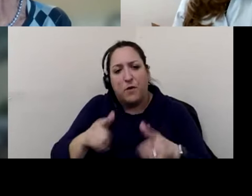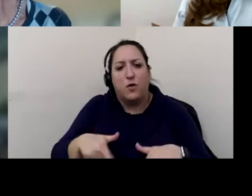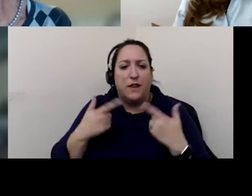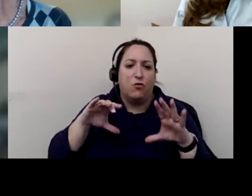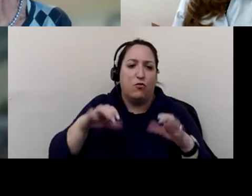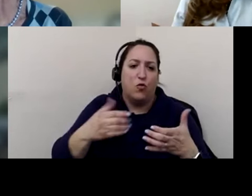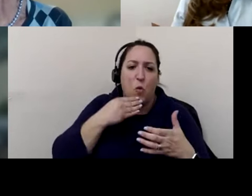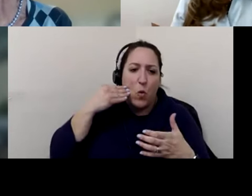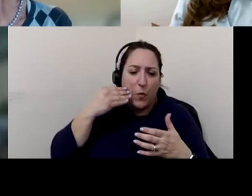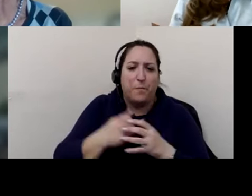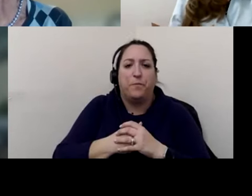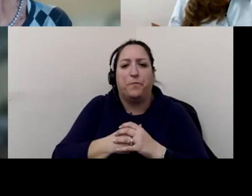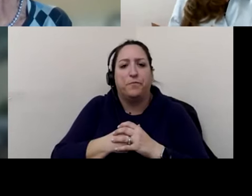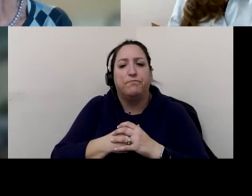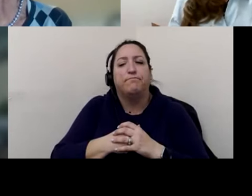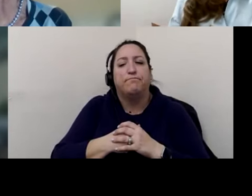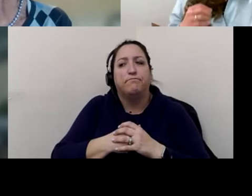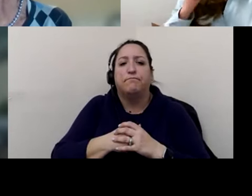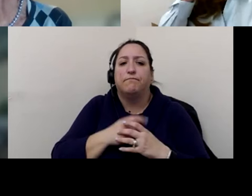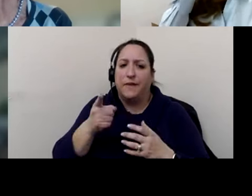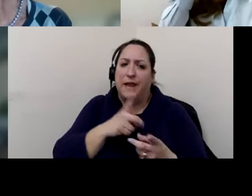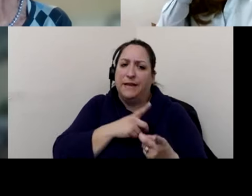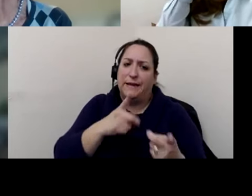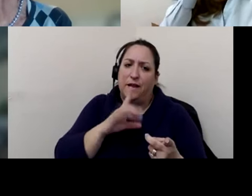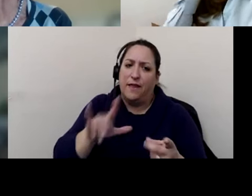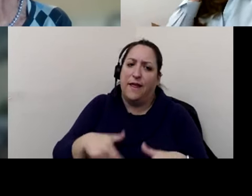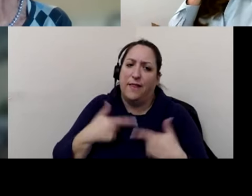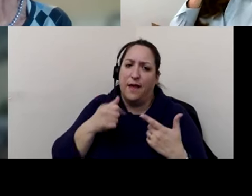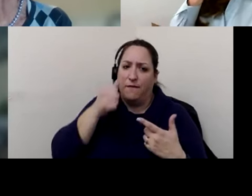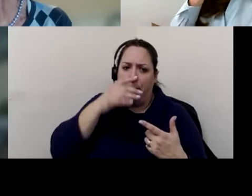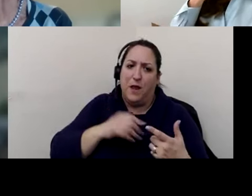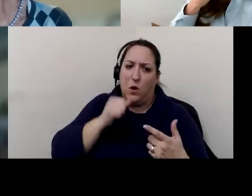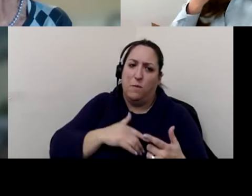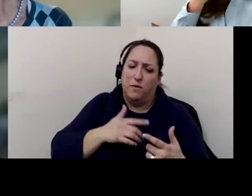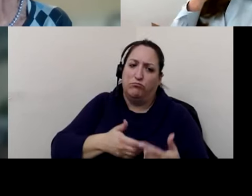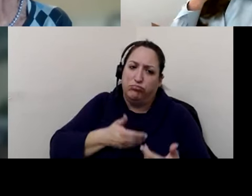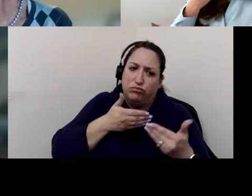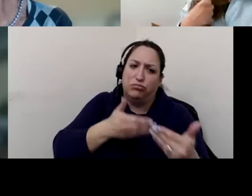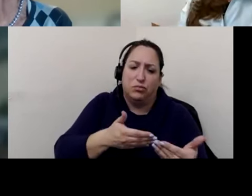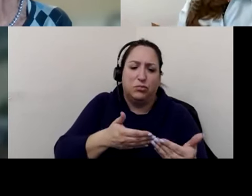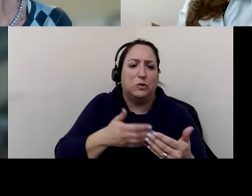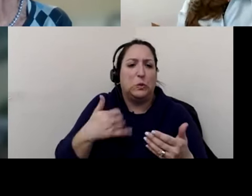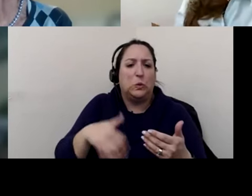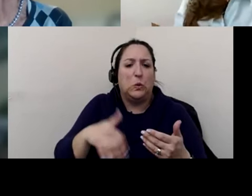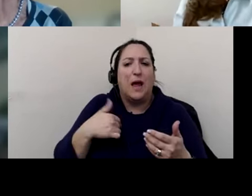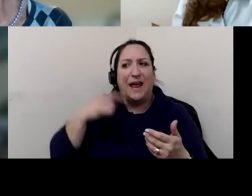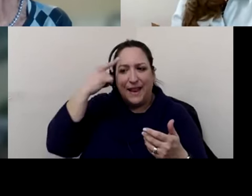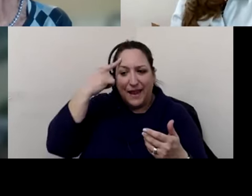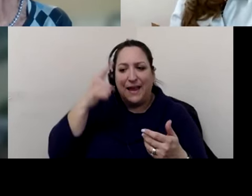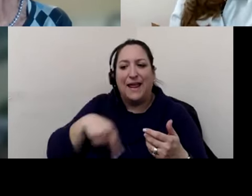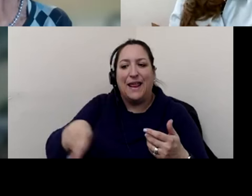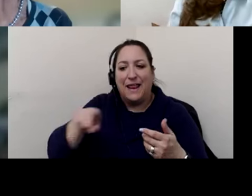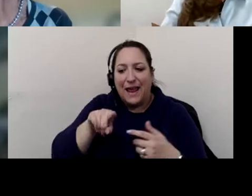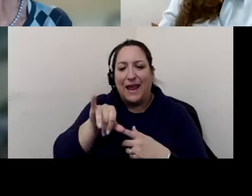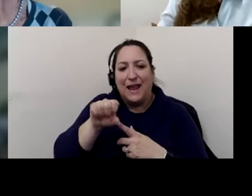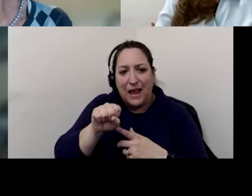homes, they dedicate so much of their lives to the men and women. And I think that, you know, they do